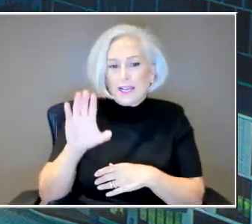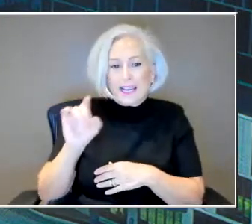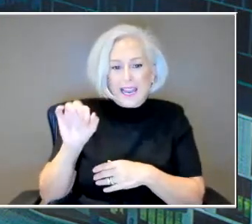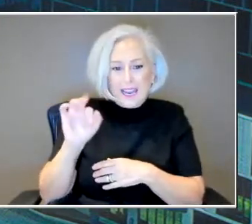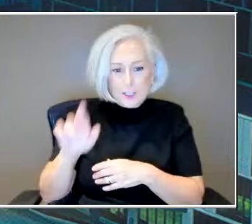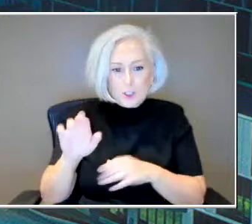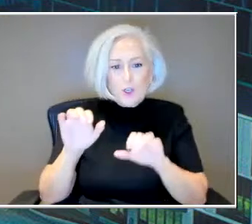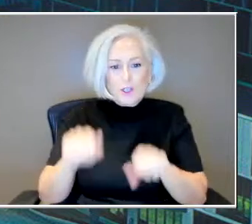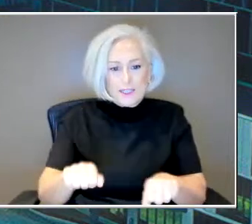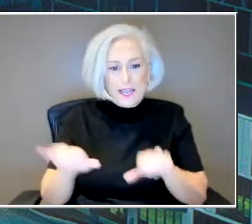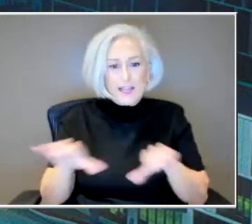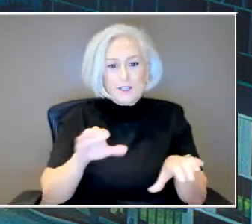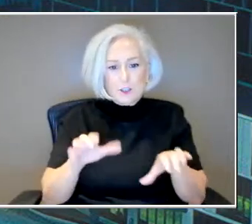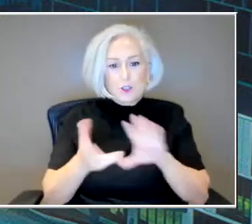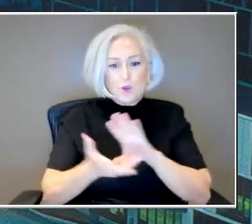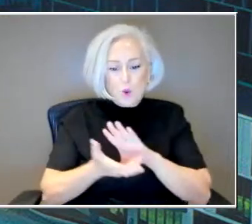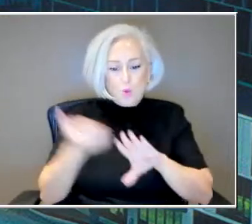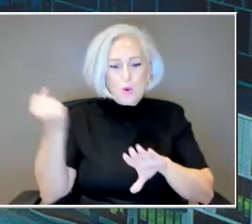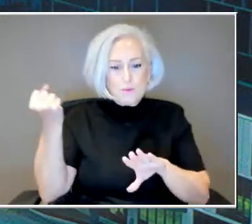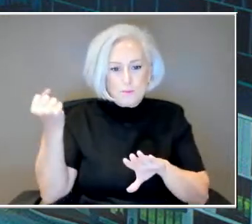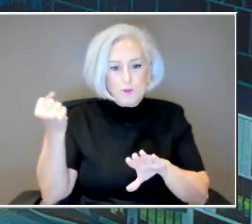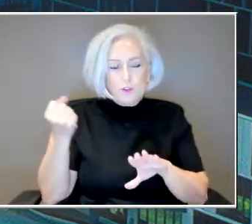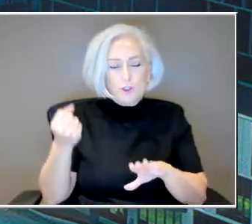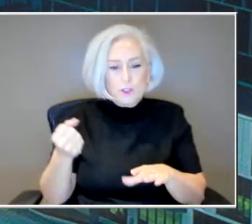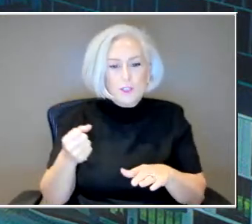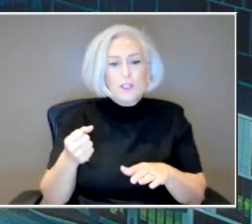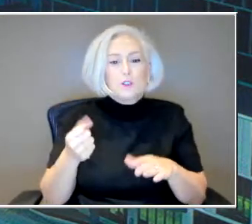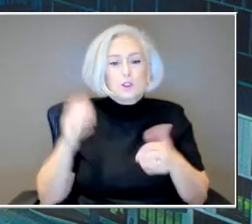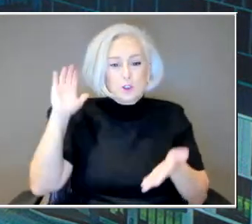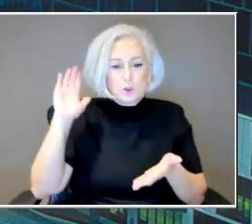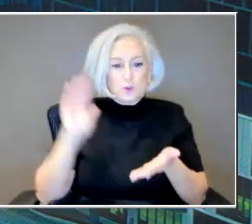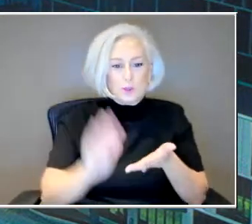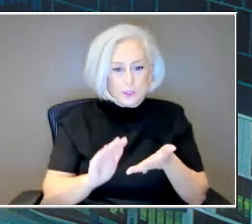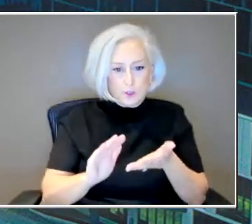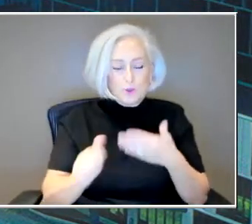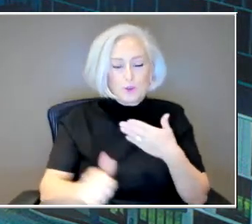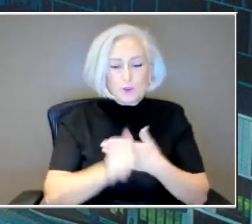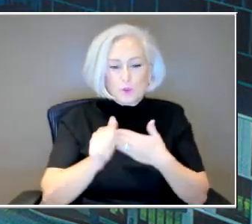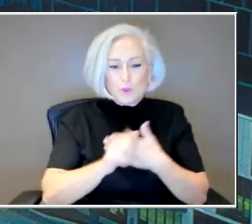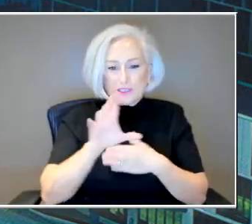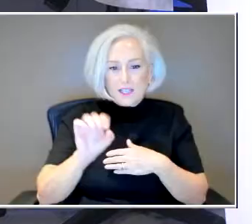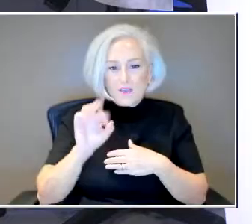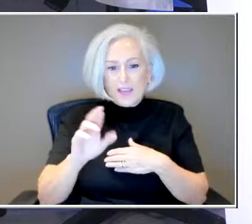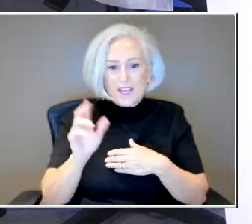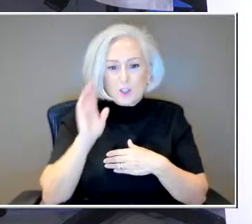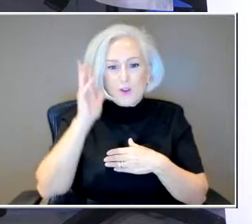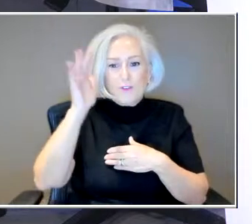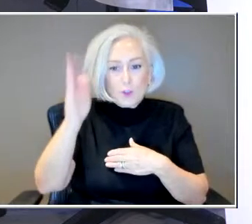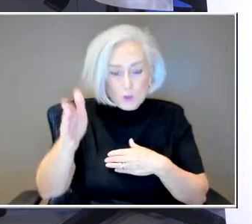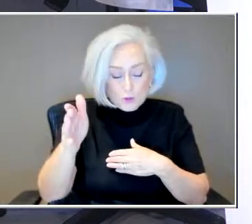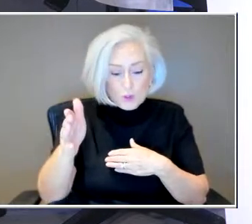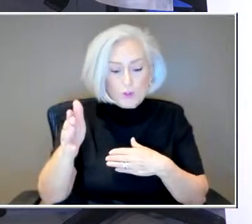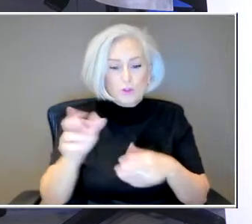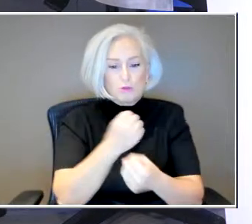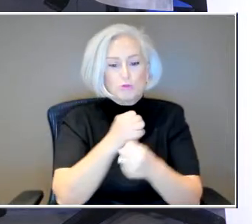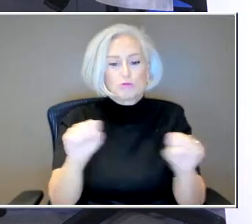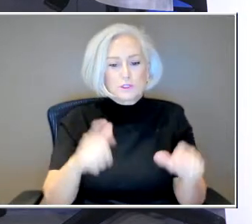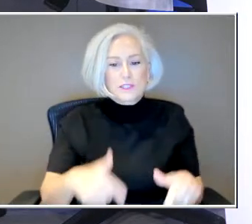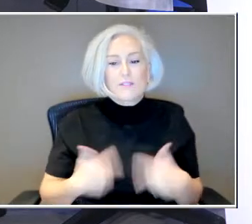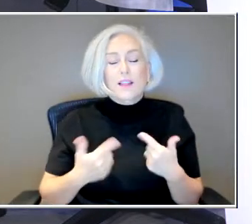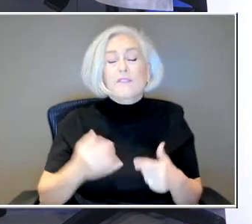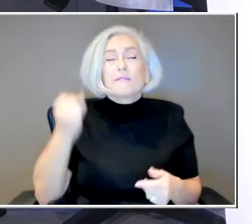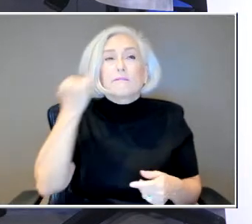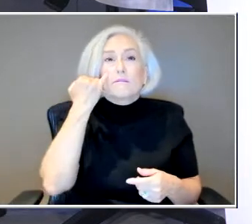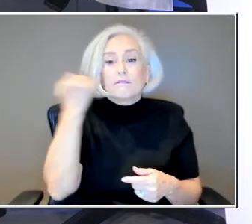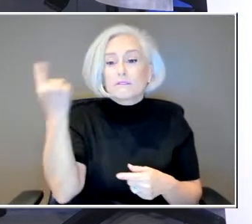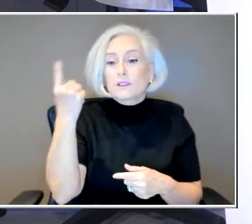organ removal to completely reduce the risk of cancer down the road, which can save somebody's life. Okay, so let's say somebody learns they have Lynch syndrome, but